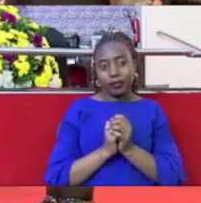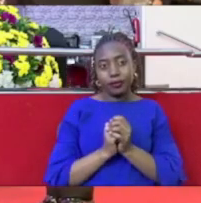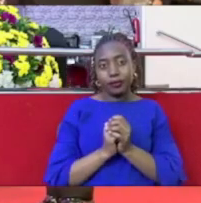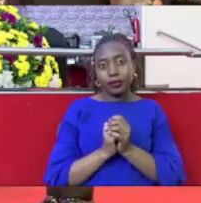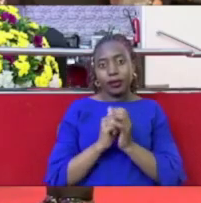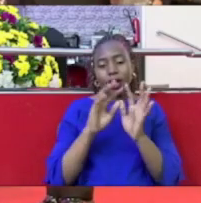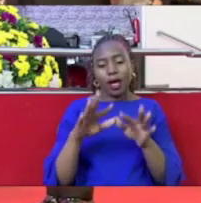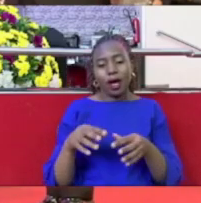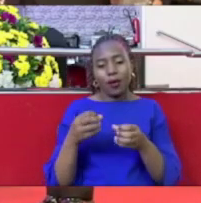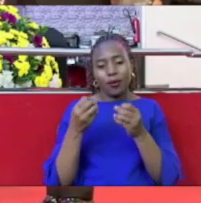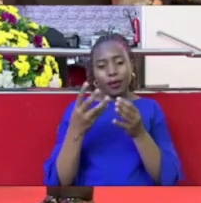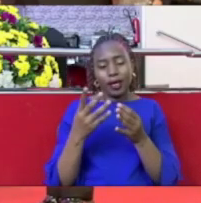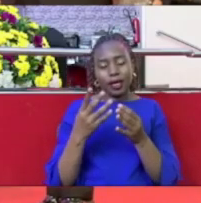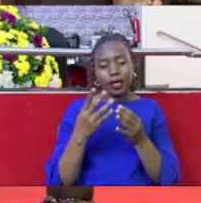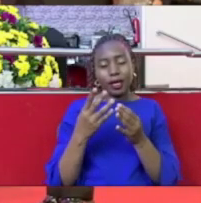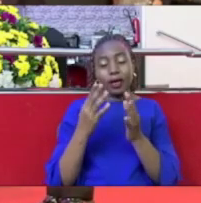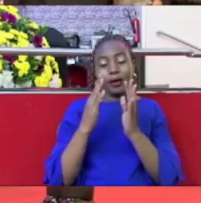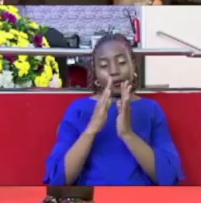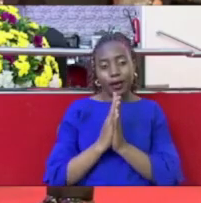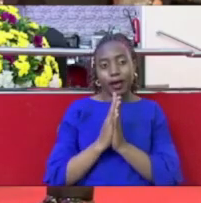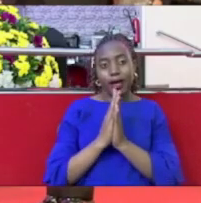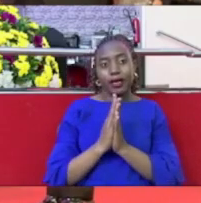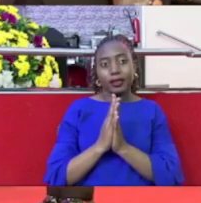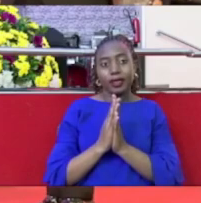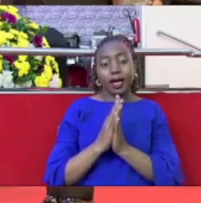many prayers has the Lord answered this